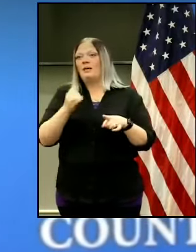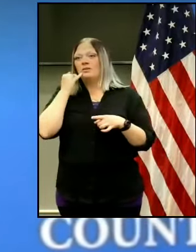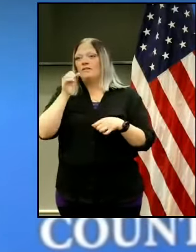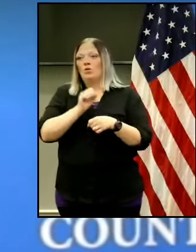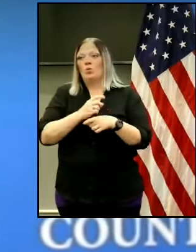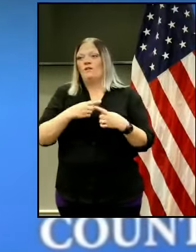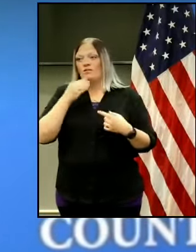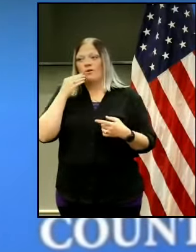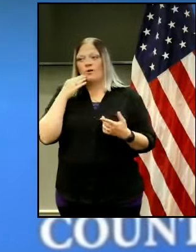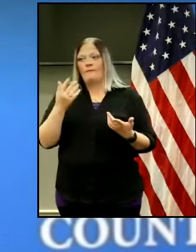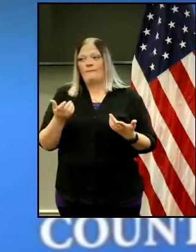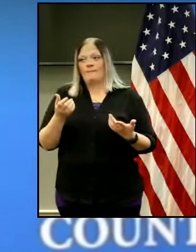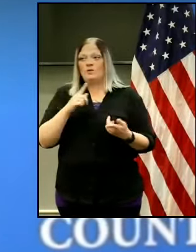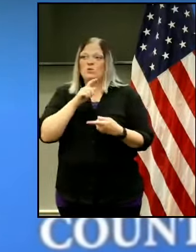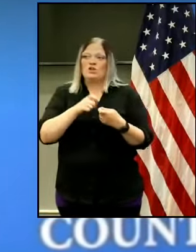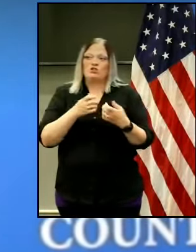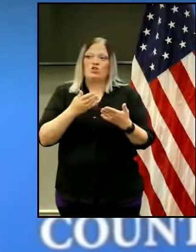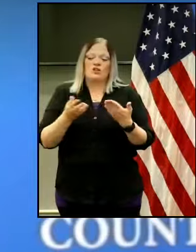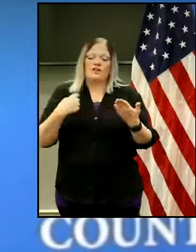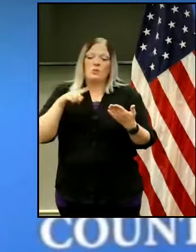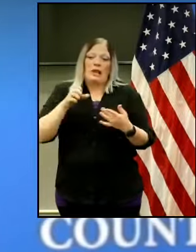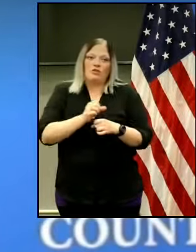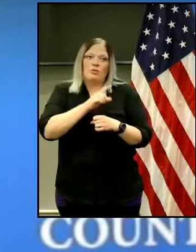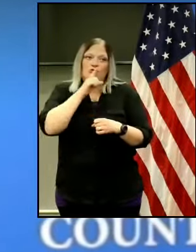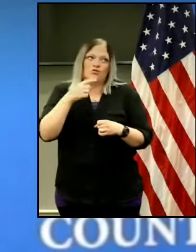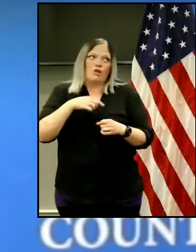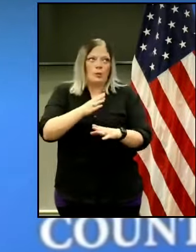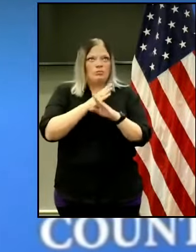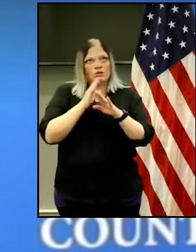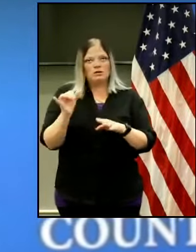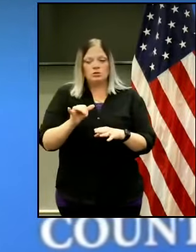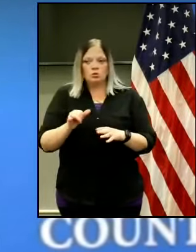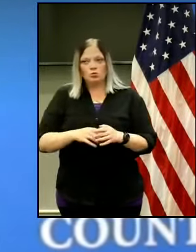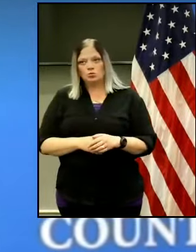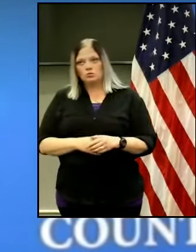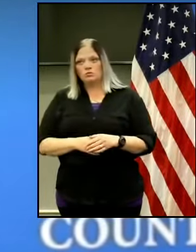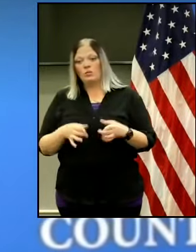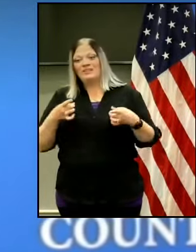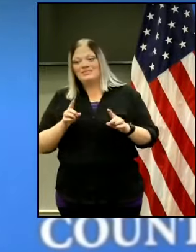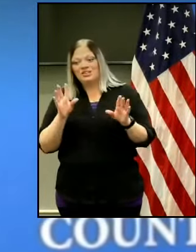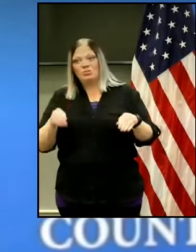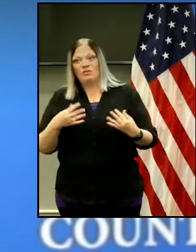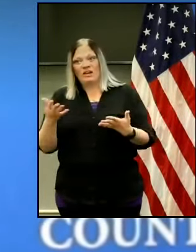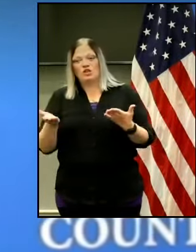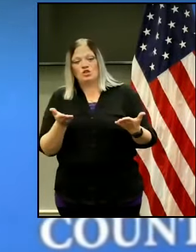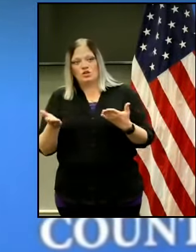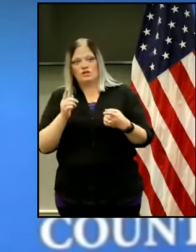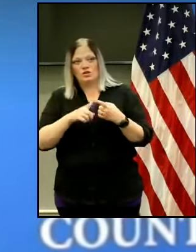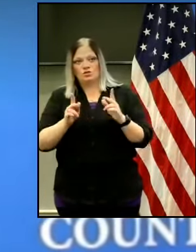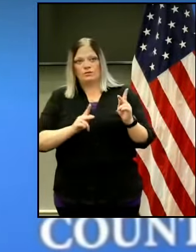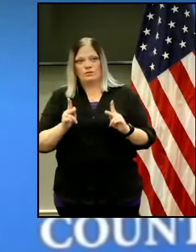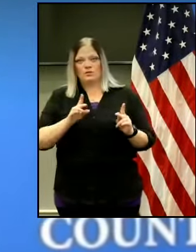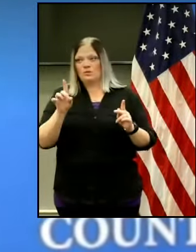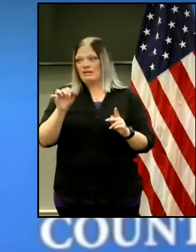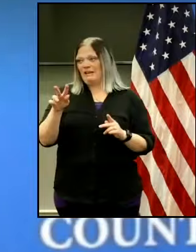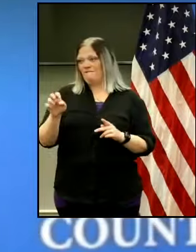home. So there's certain things that we have to ensure that we're protecting as well, while still providing the services to the public.